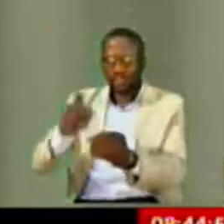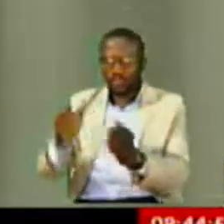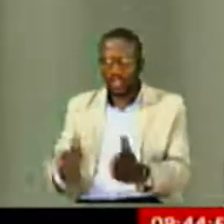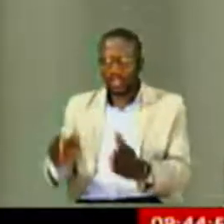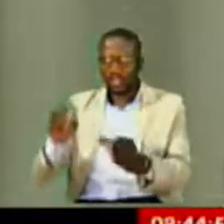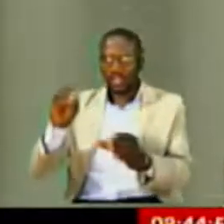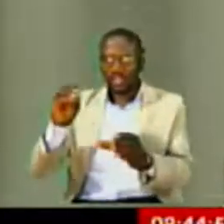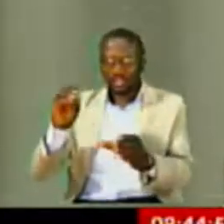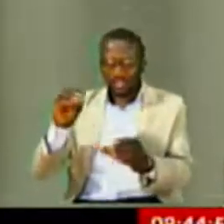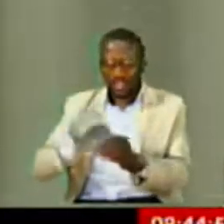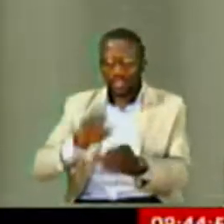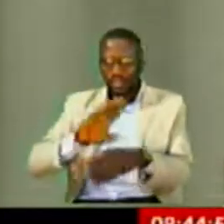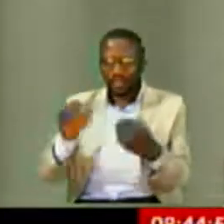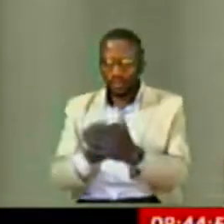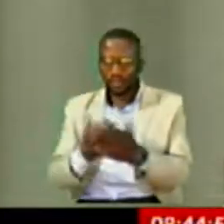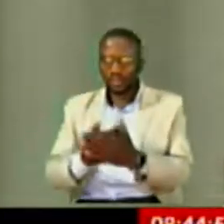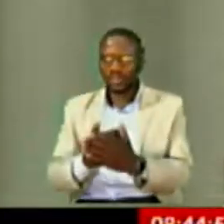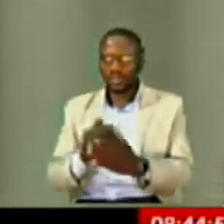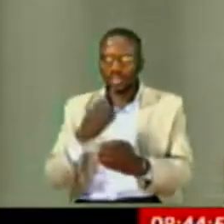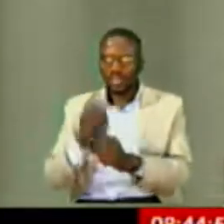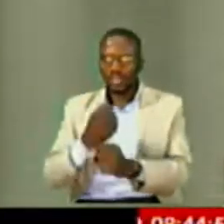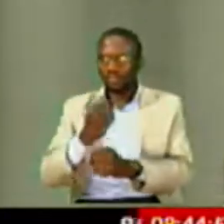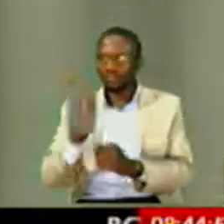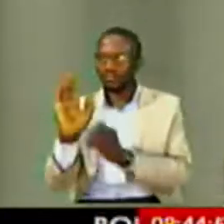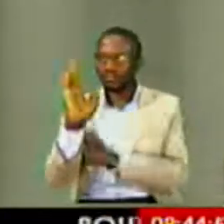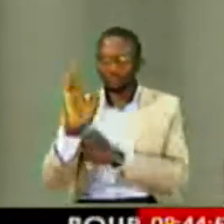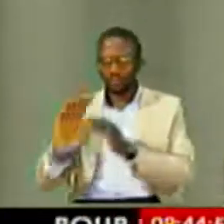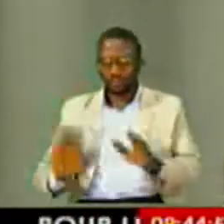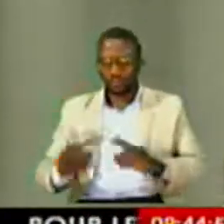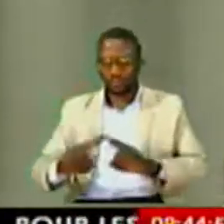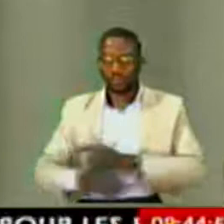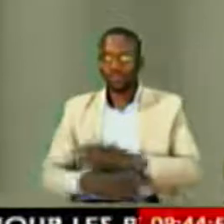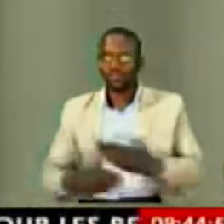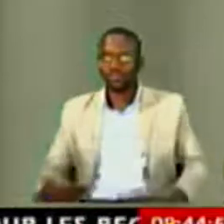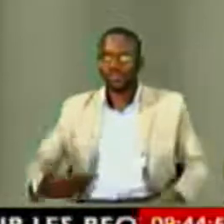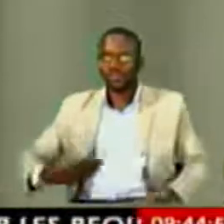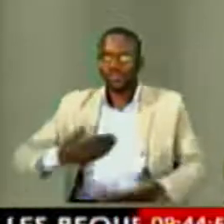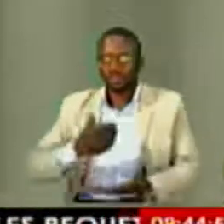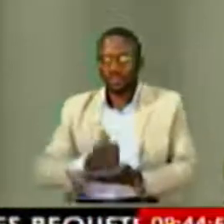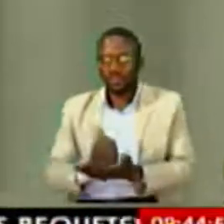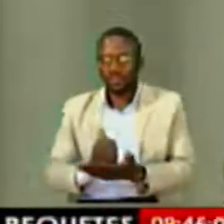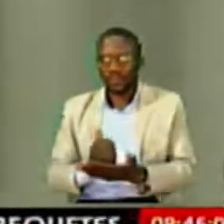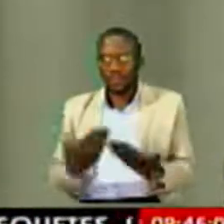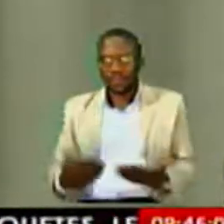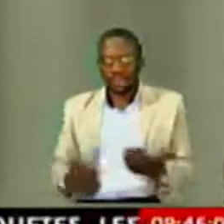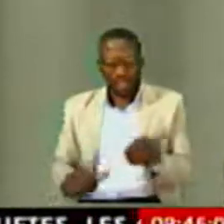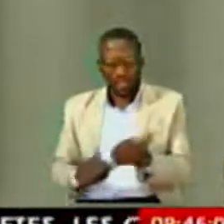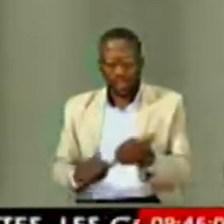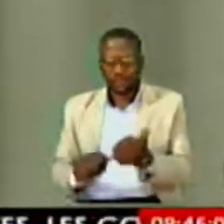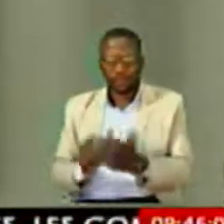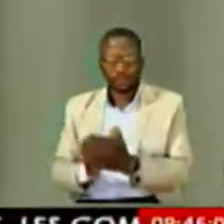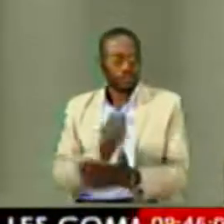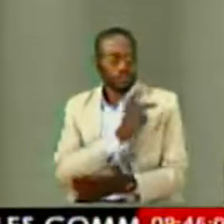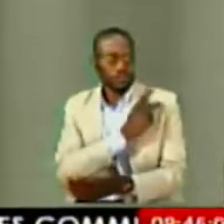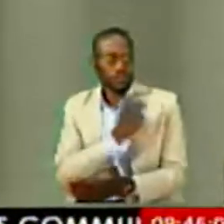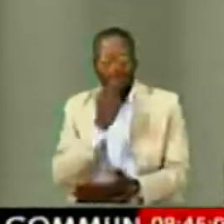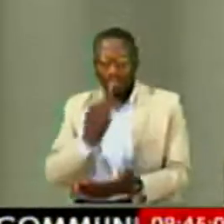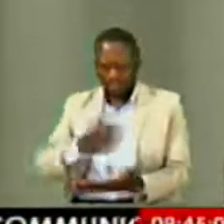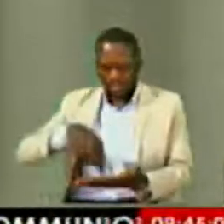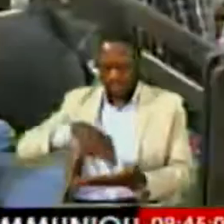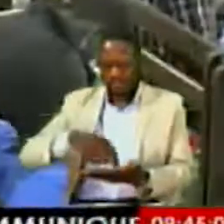need to be partakers of what God is doing now. Amen. Amen. Et l'apôtre Paul dit. And the apostle Paul says. Dieu n'a